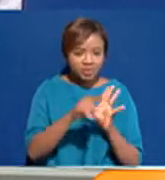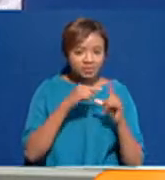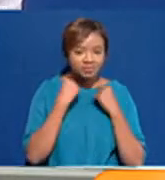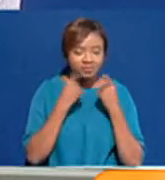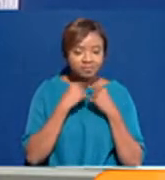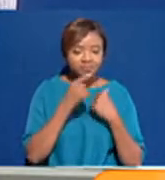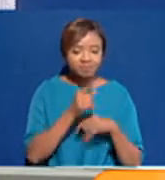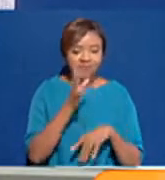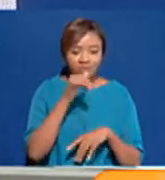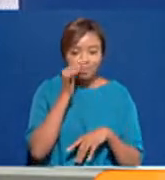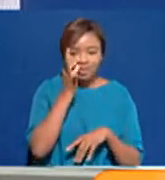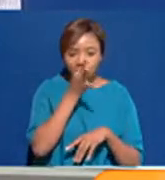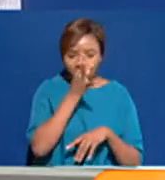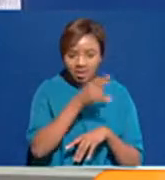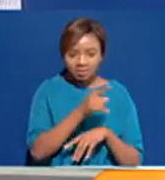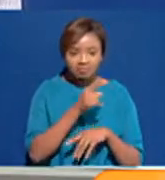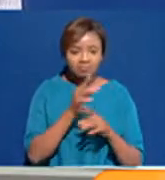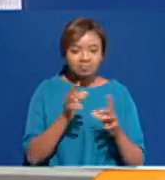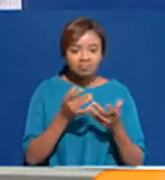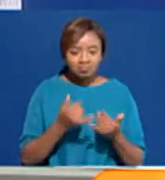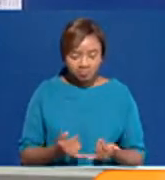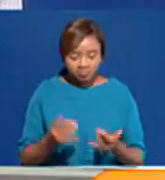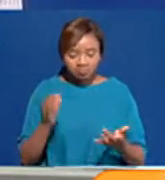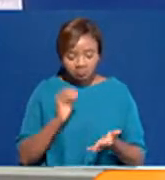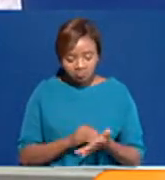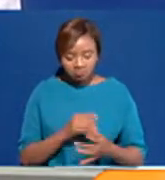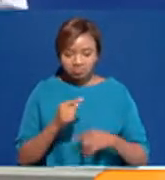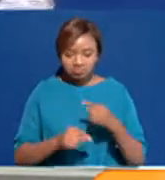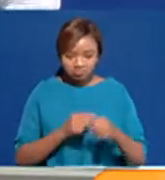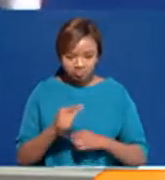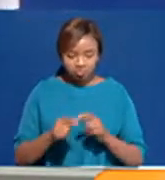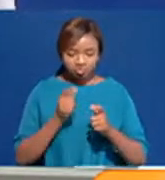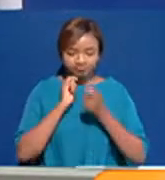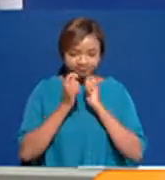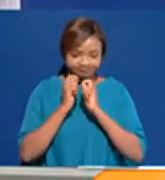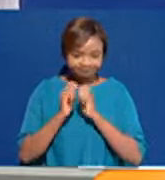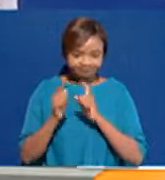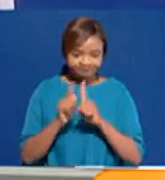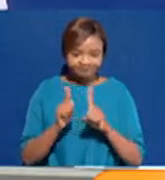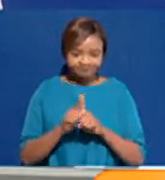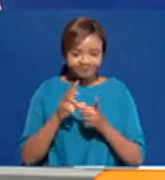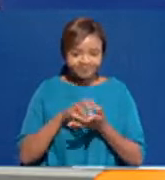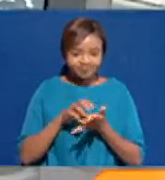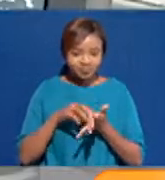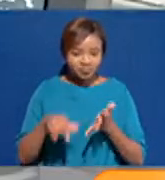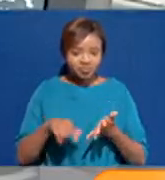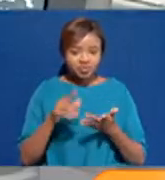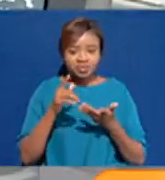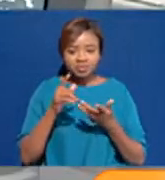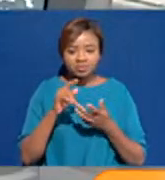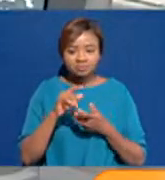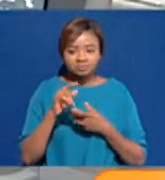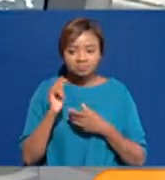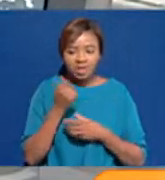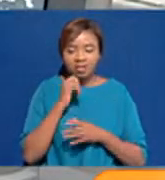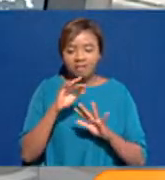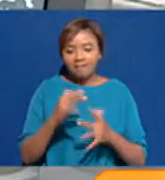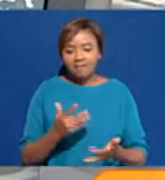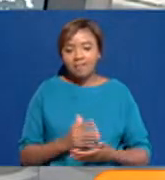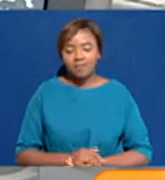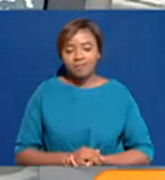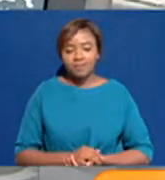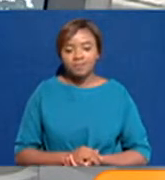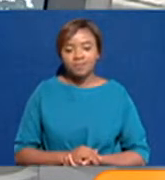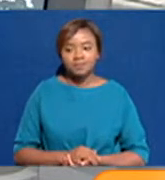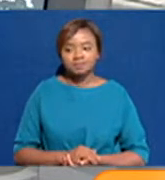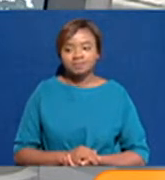the Nyeri Archdiocese. He joins us again to talk about the state of the nation. Archbishop, thanks so much again for your time. I guess we